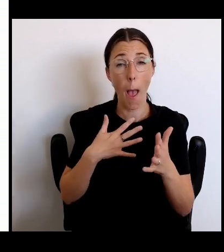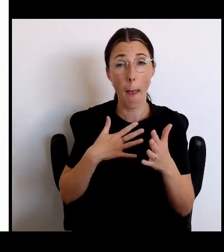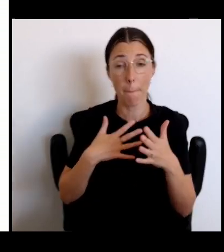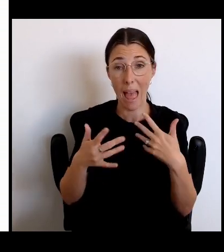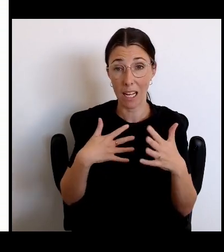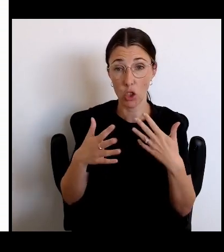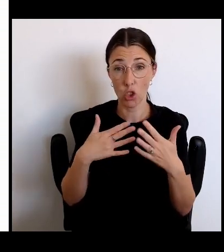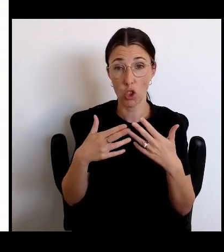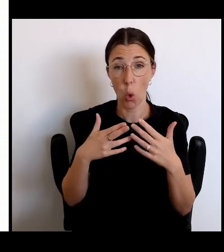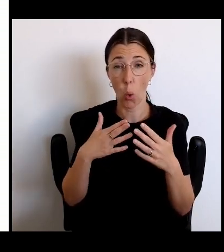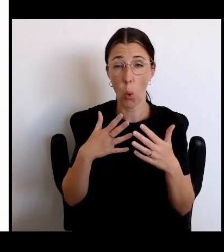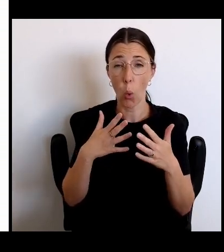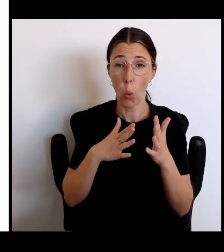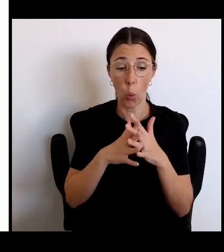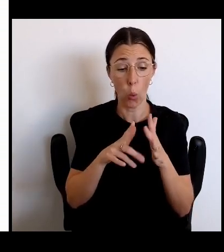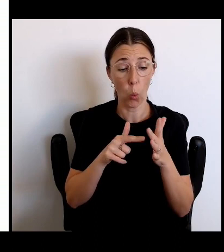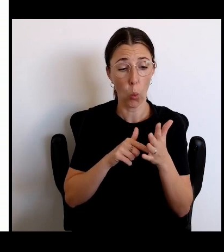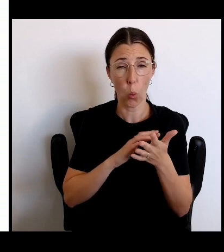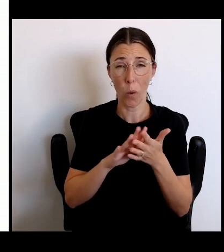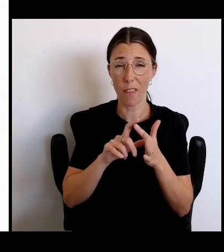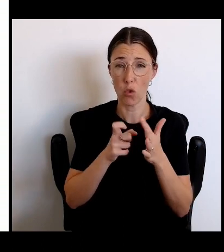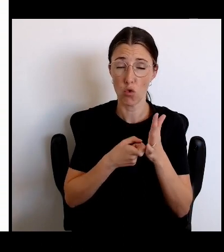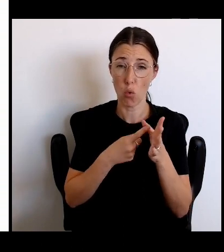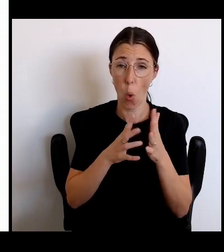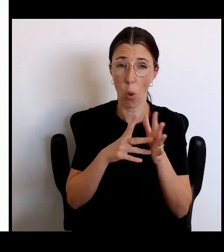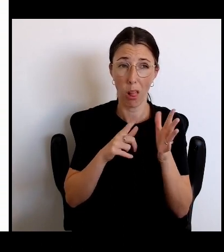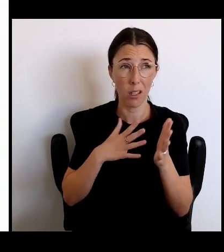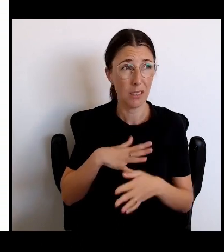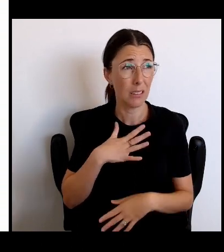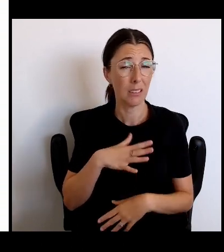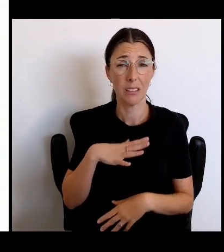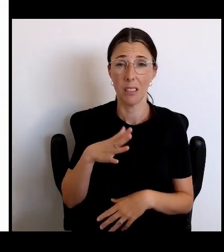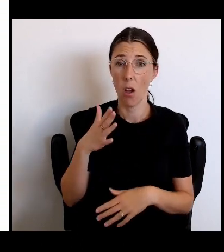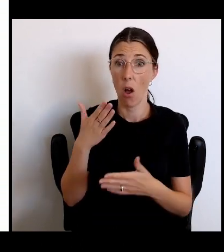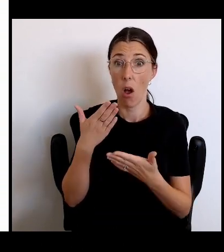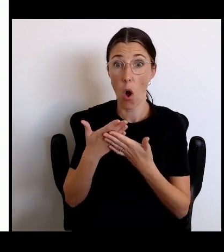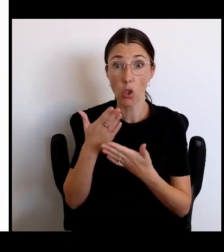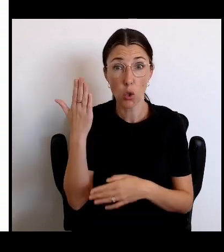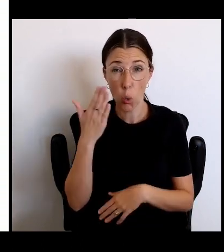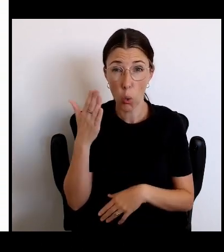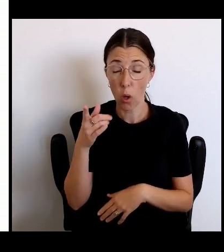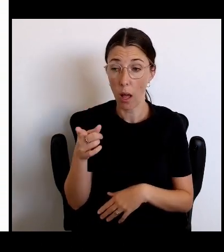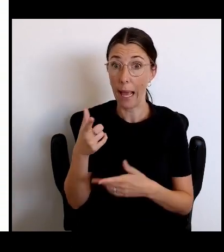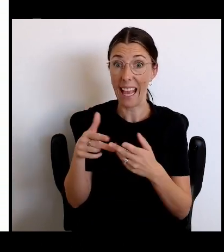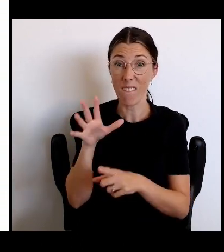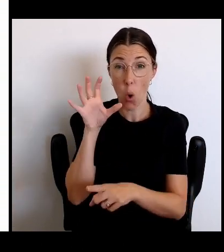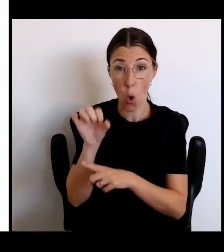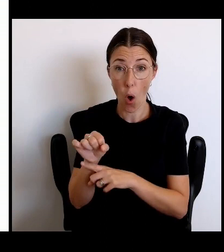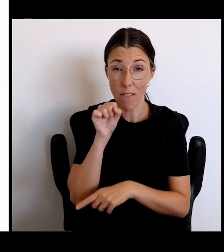in classroom settings and on school grounds where there are severe consequences being caught vaping?